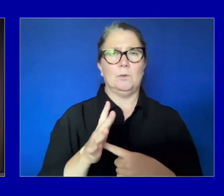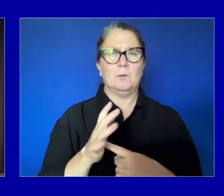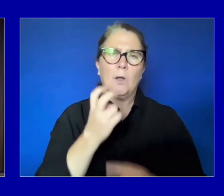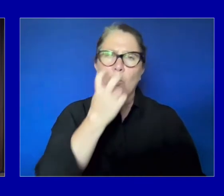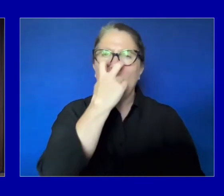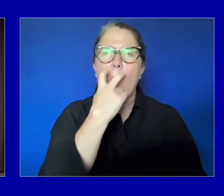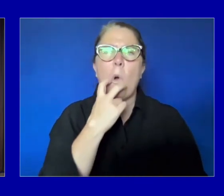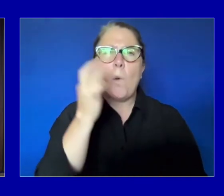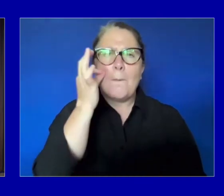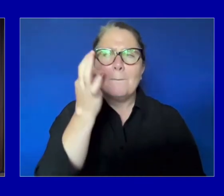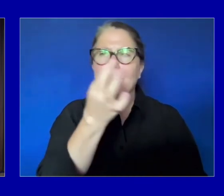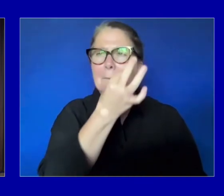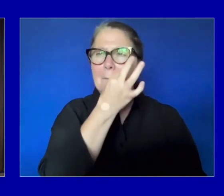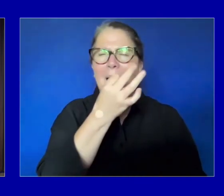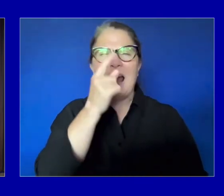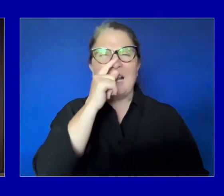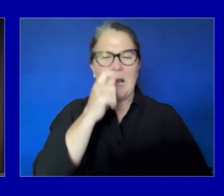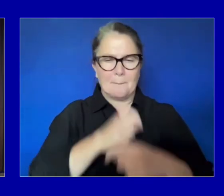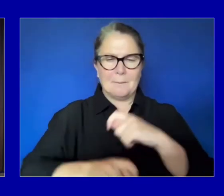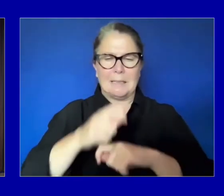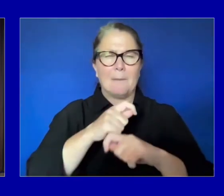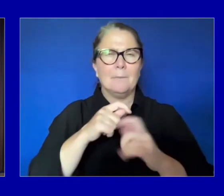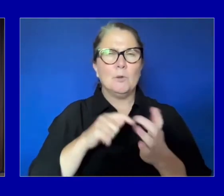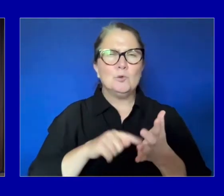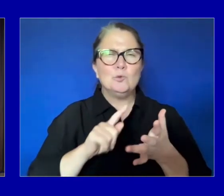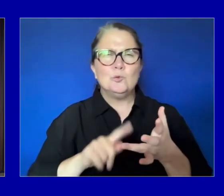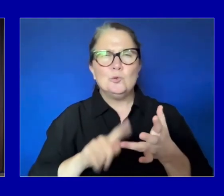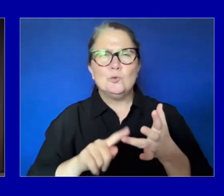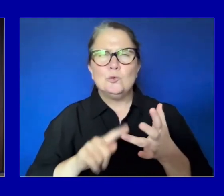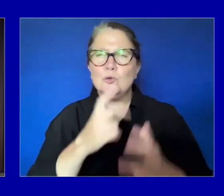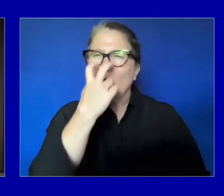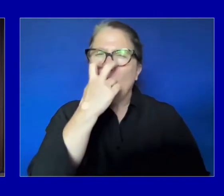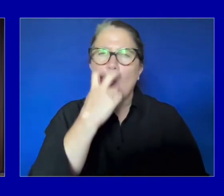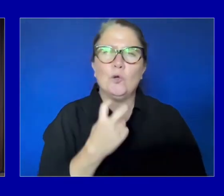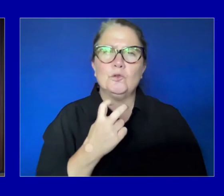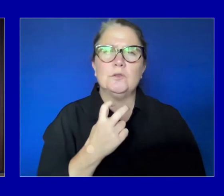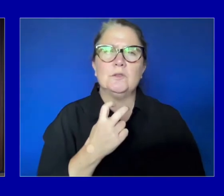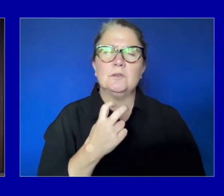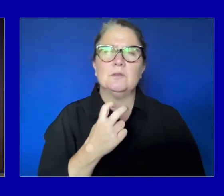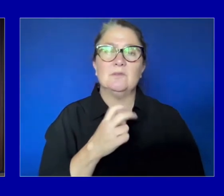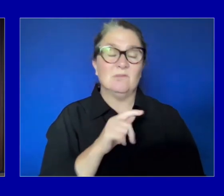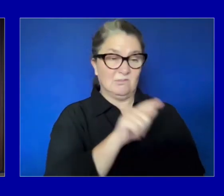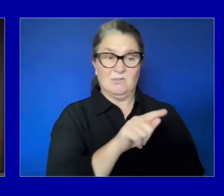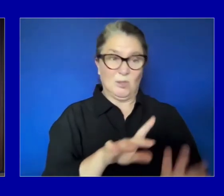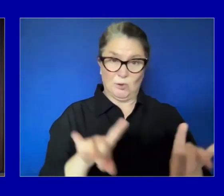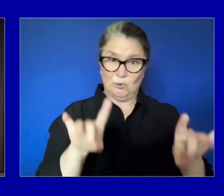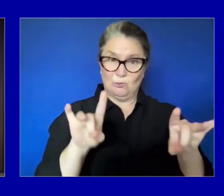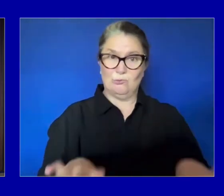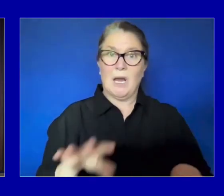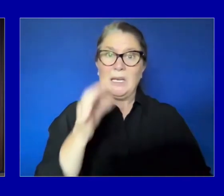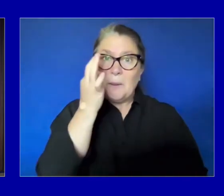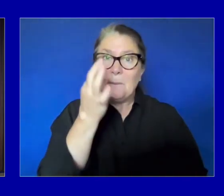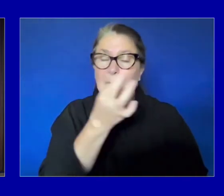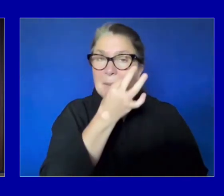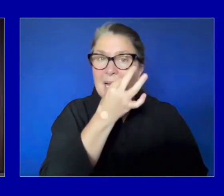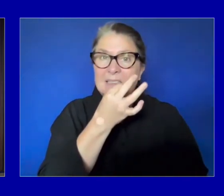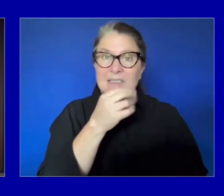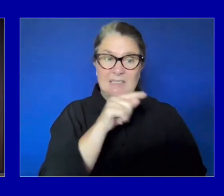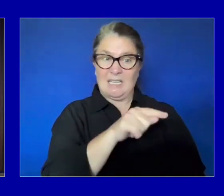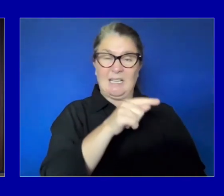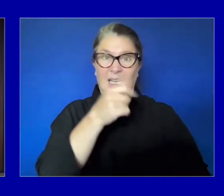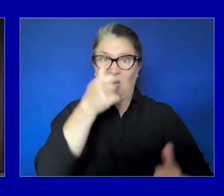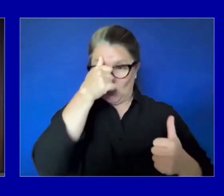old. You know, these are Australian plants. They've been used to interaction with our people for so long that we've altered their genome. They